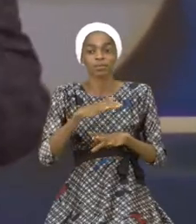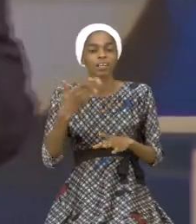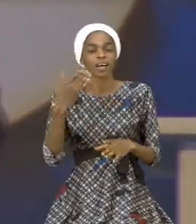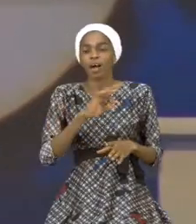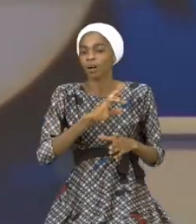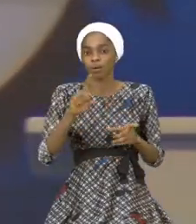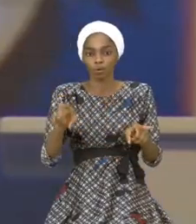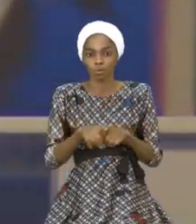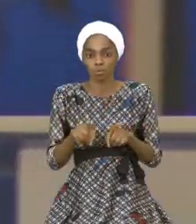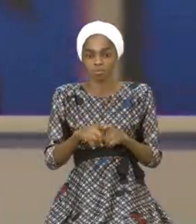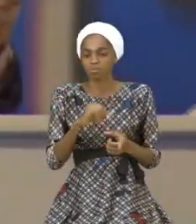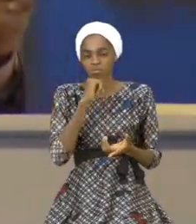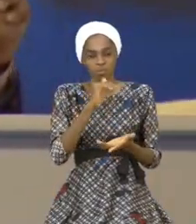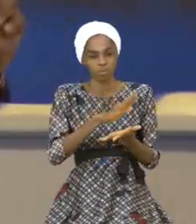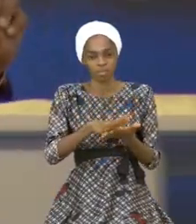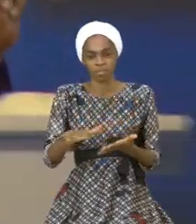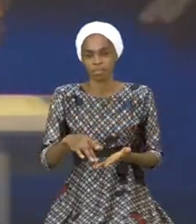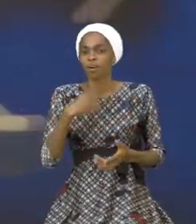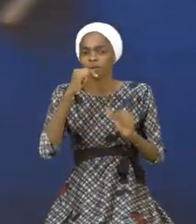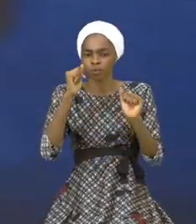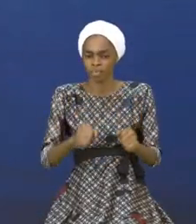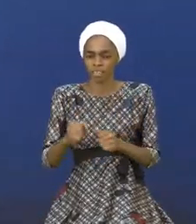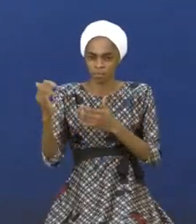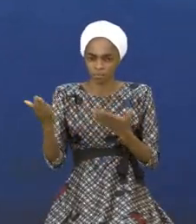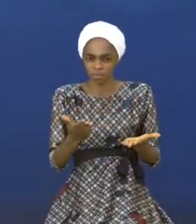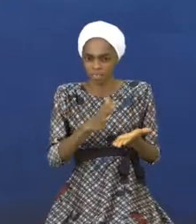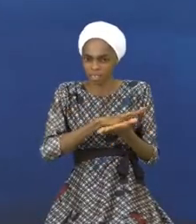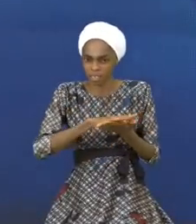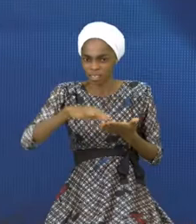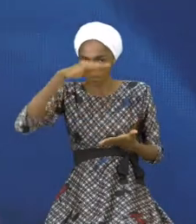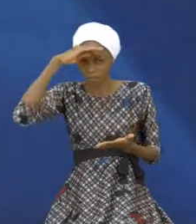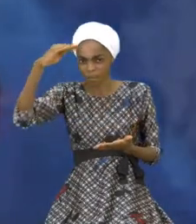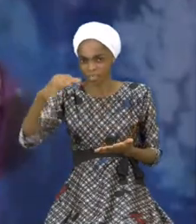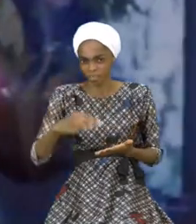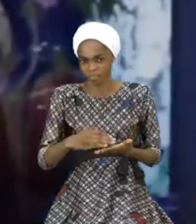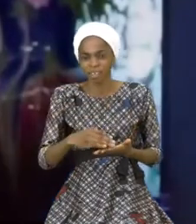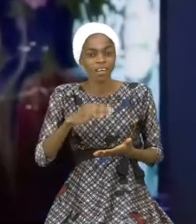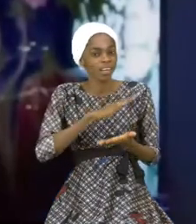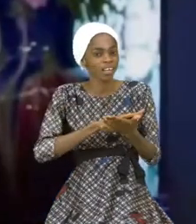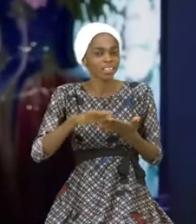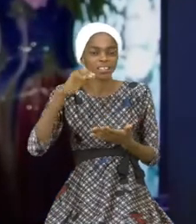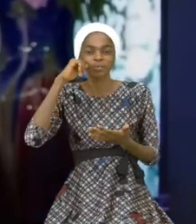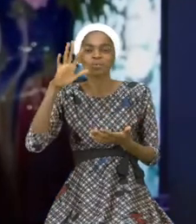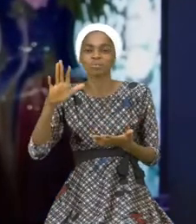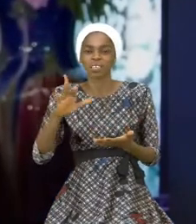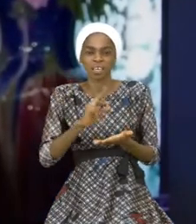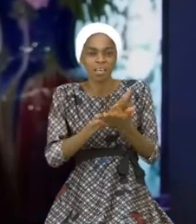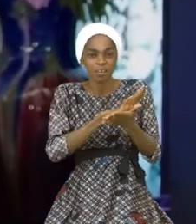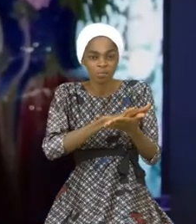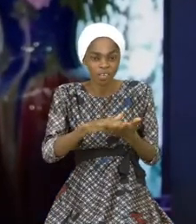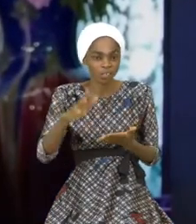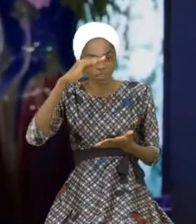unclean. Who can bring a clean man, a clean woman, a righteous